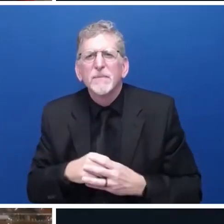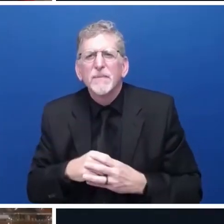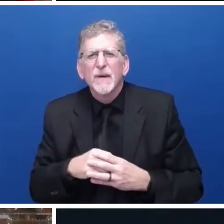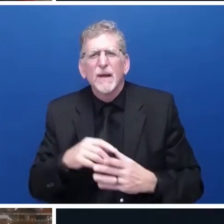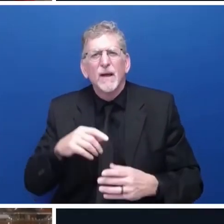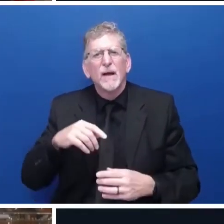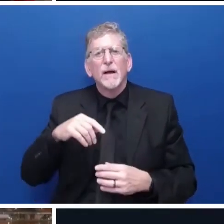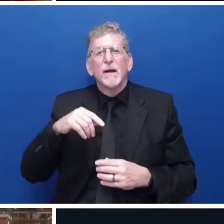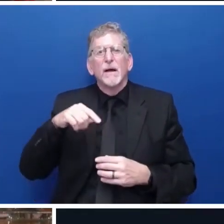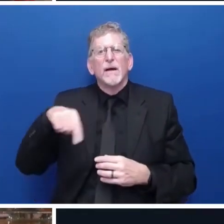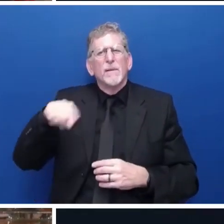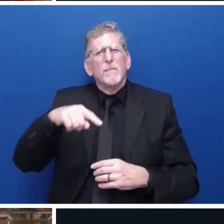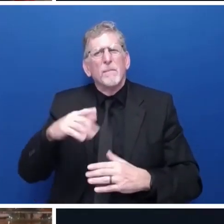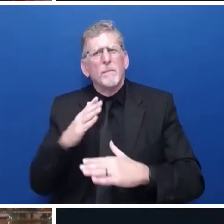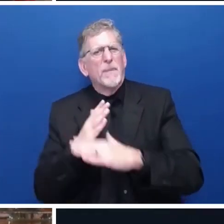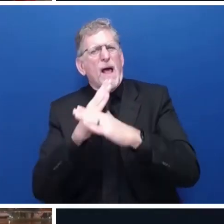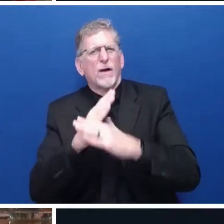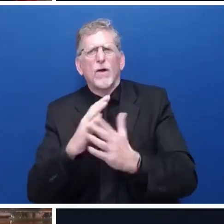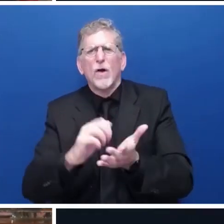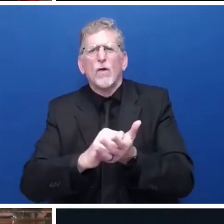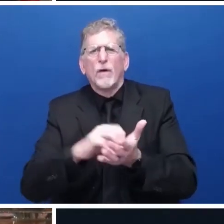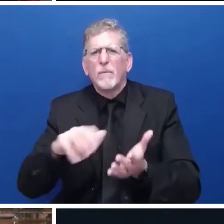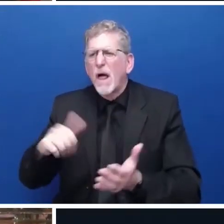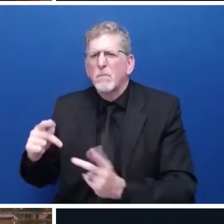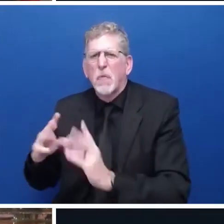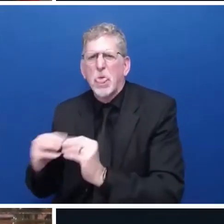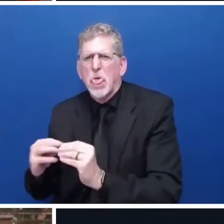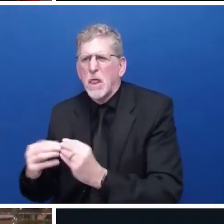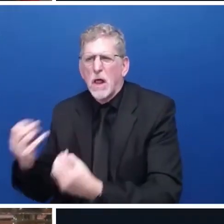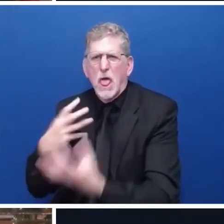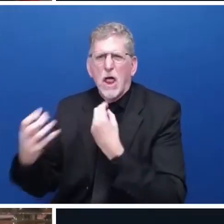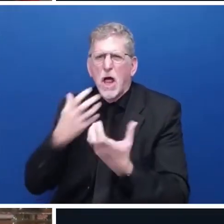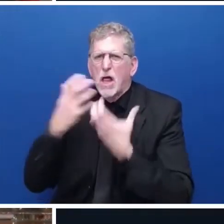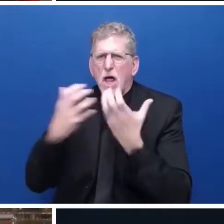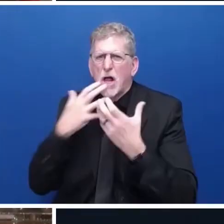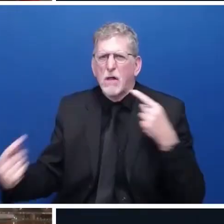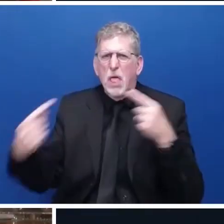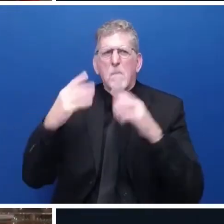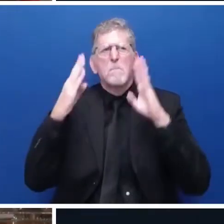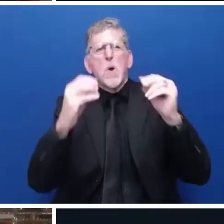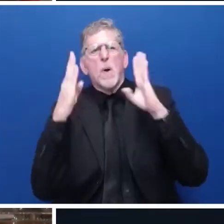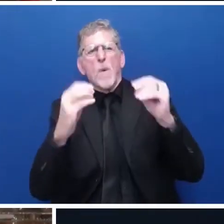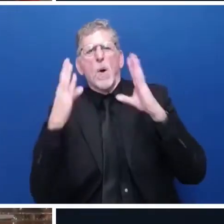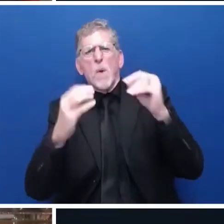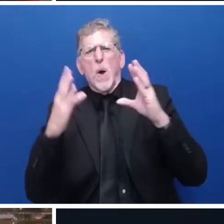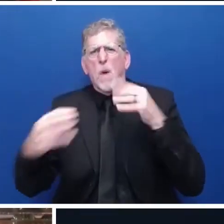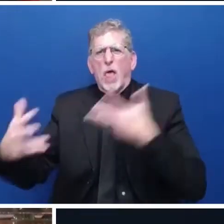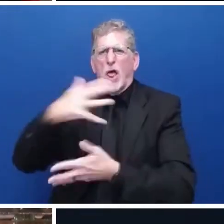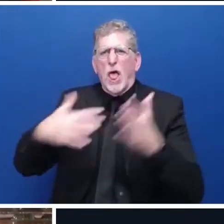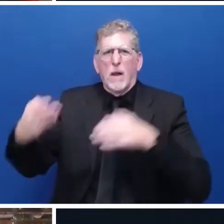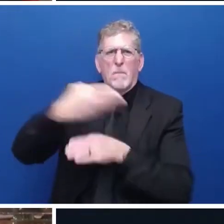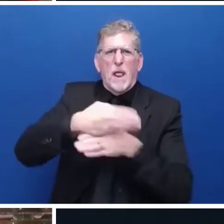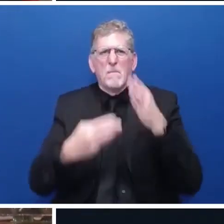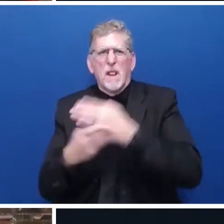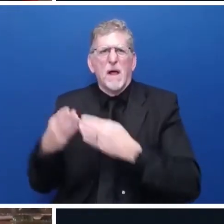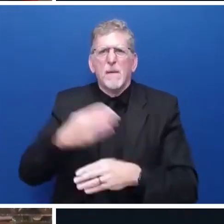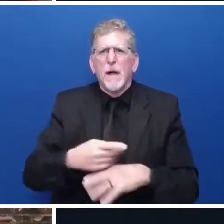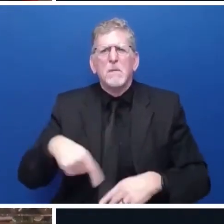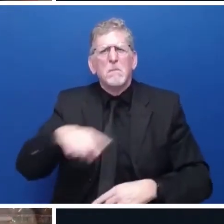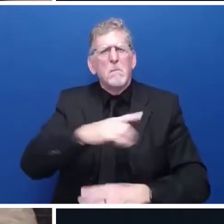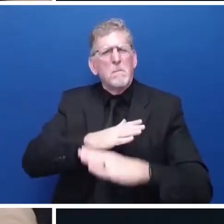over our country, they're blocking the removal of these people out of our country, and you should be ashamed